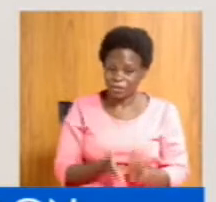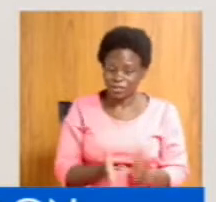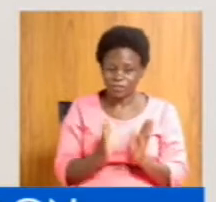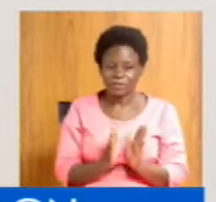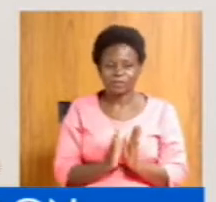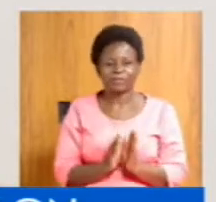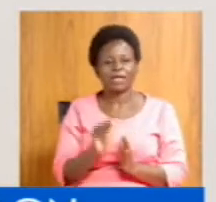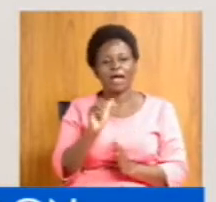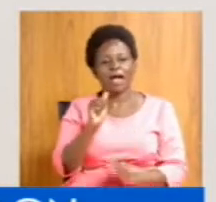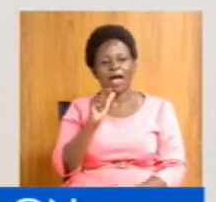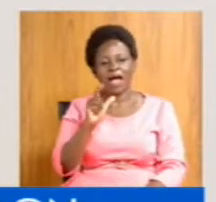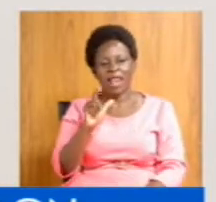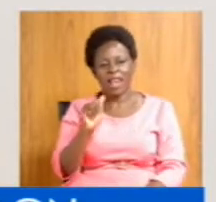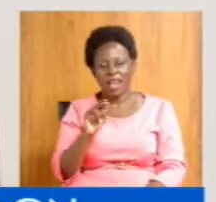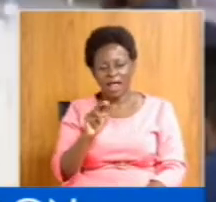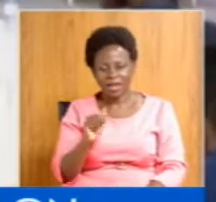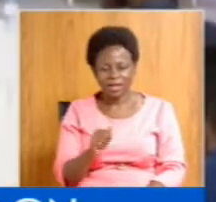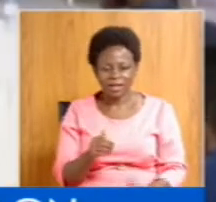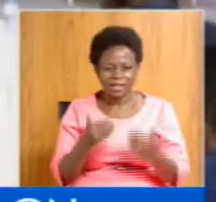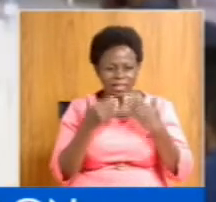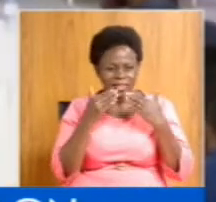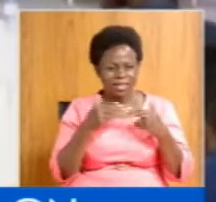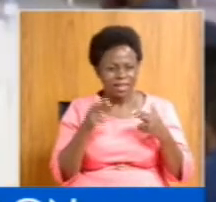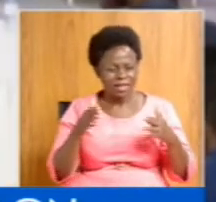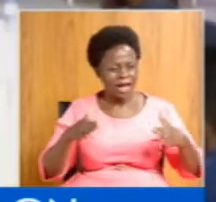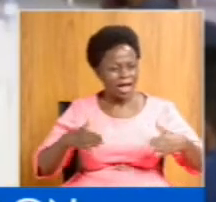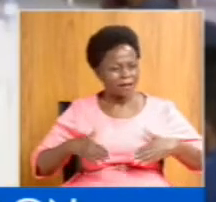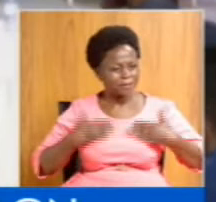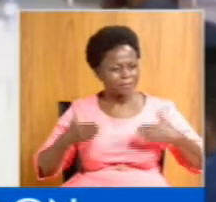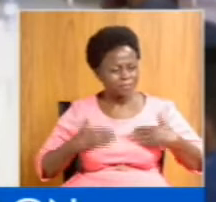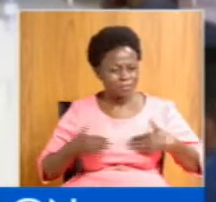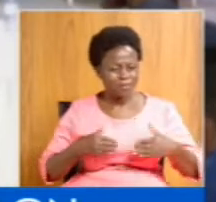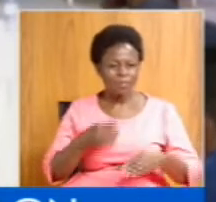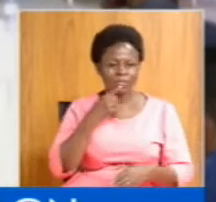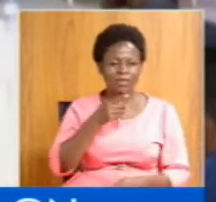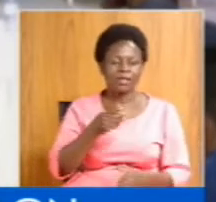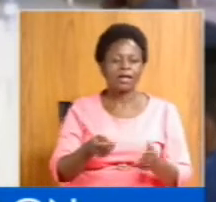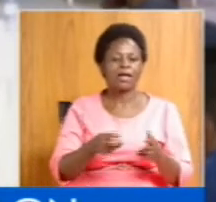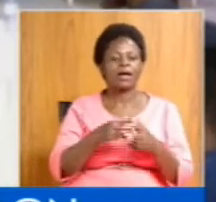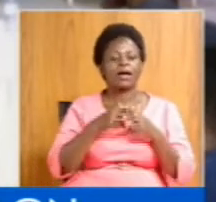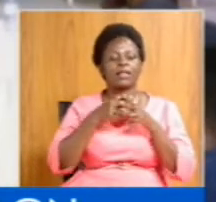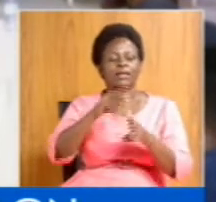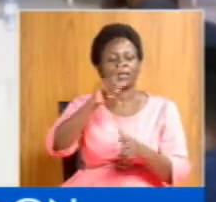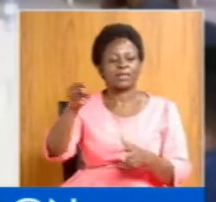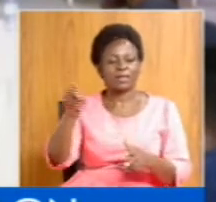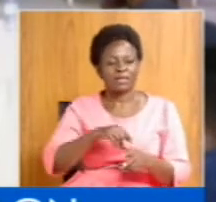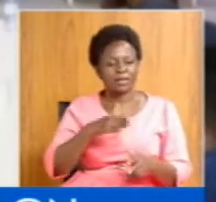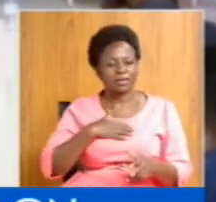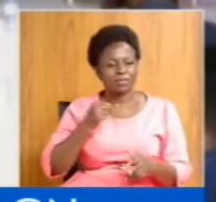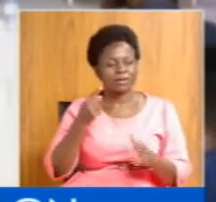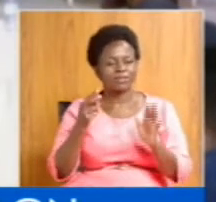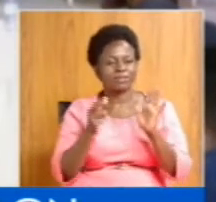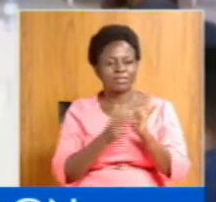okay Alana thank you I'm glad you mentioned the debt cancellation that happened earlier that was my first